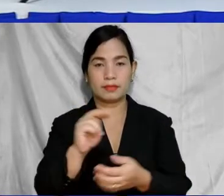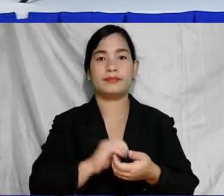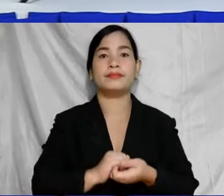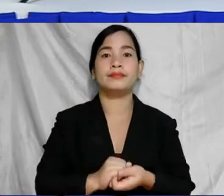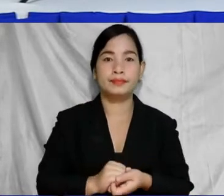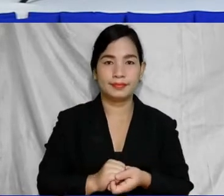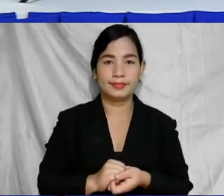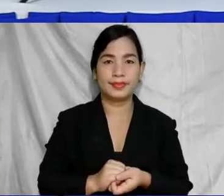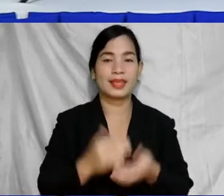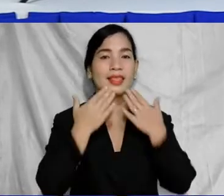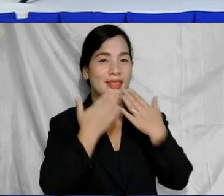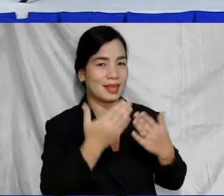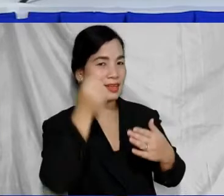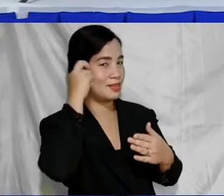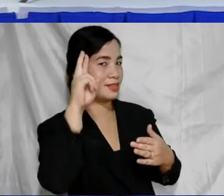A. Sulaiman.